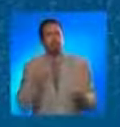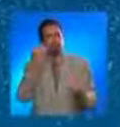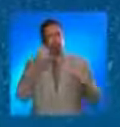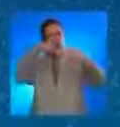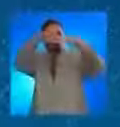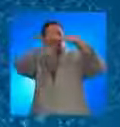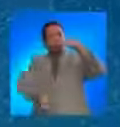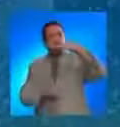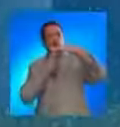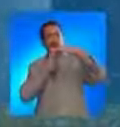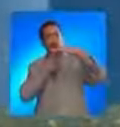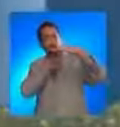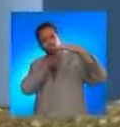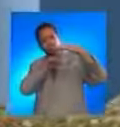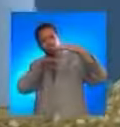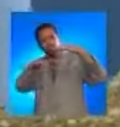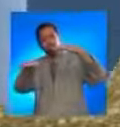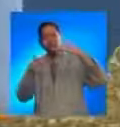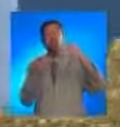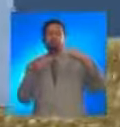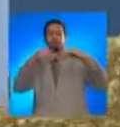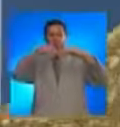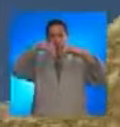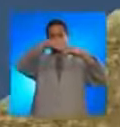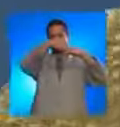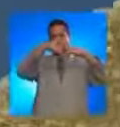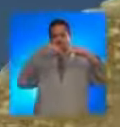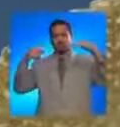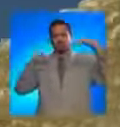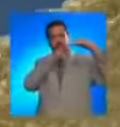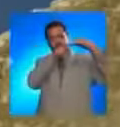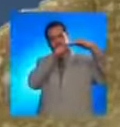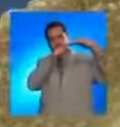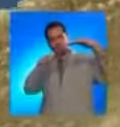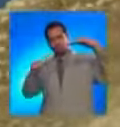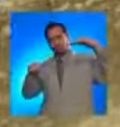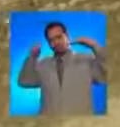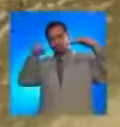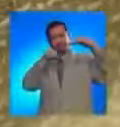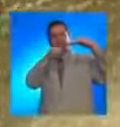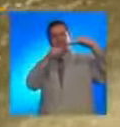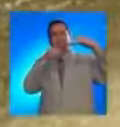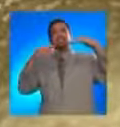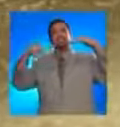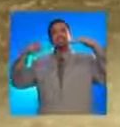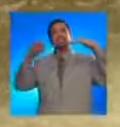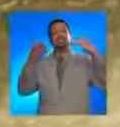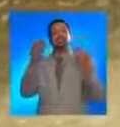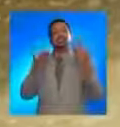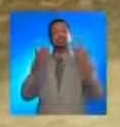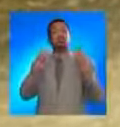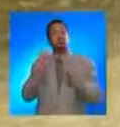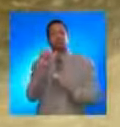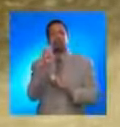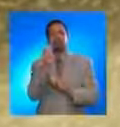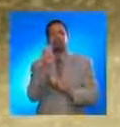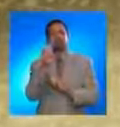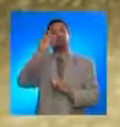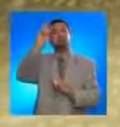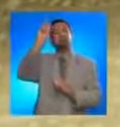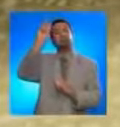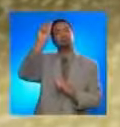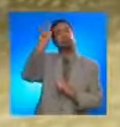ocean. When it approaches the shore, where the waters are shallow, the height of the wave can increase dramatically, in extreme cases